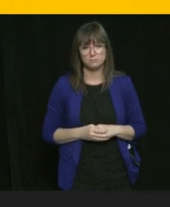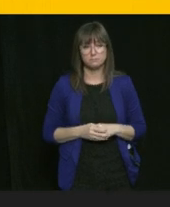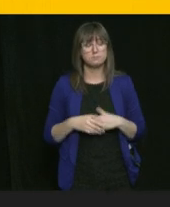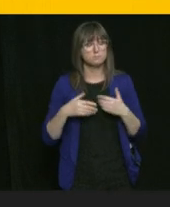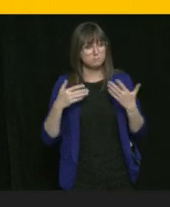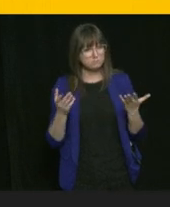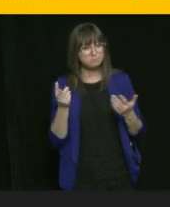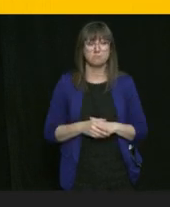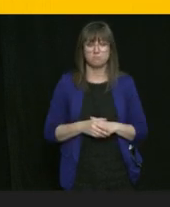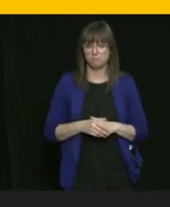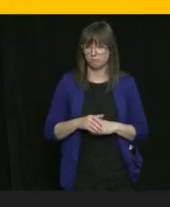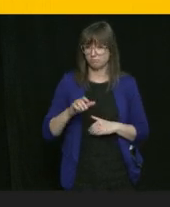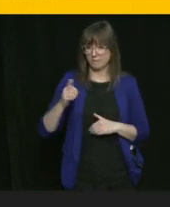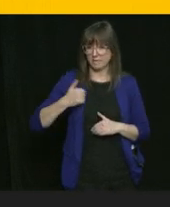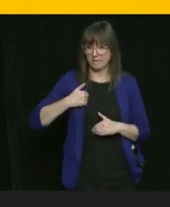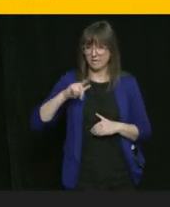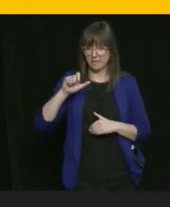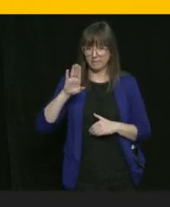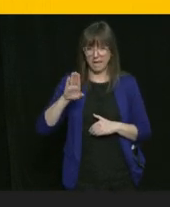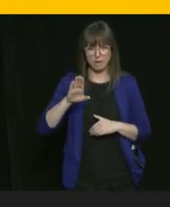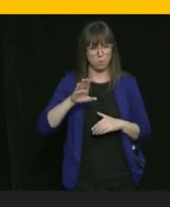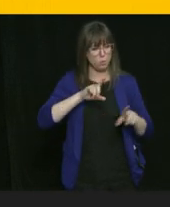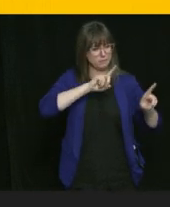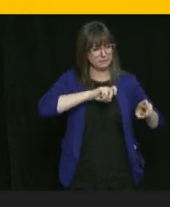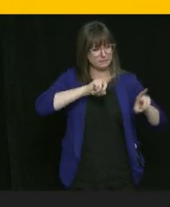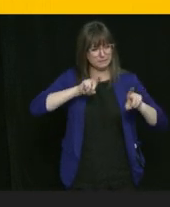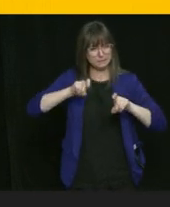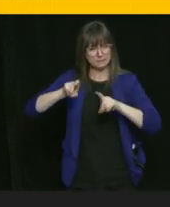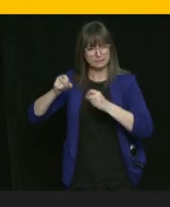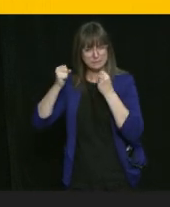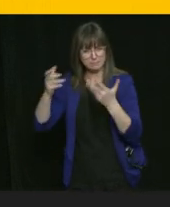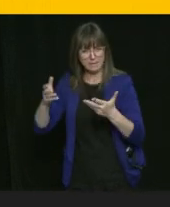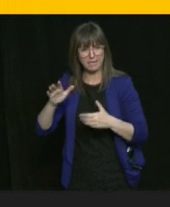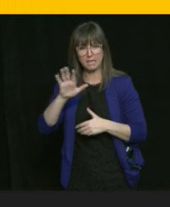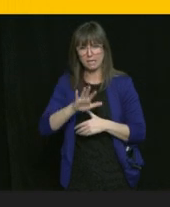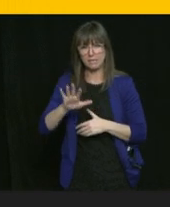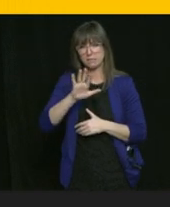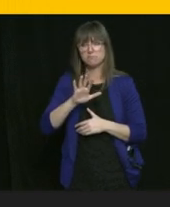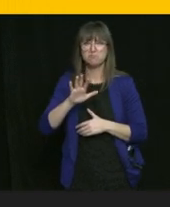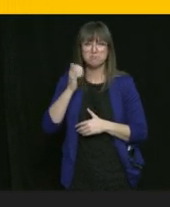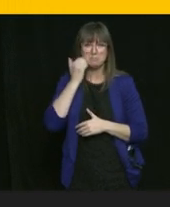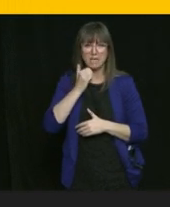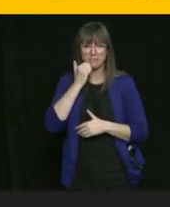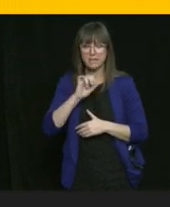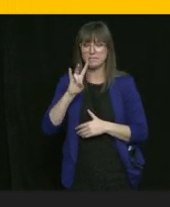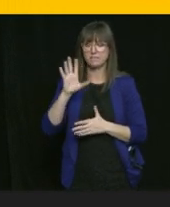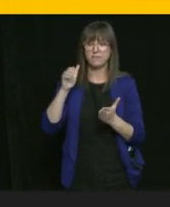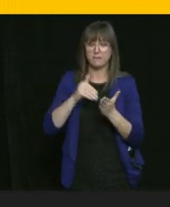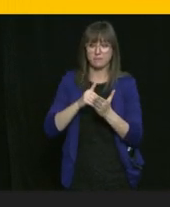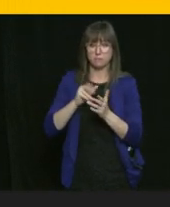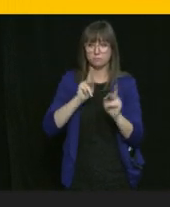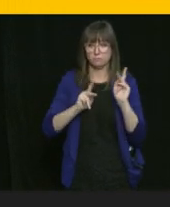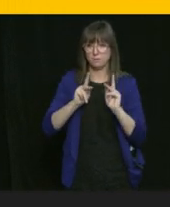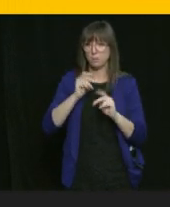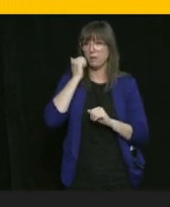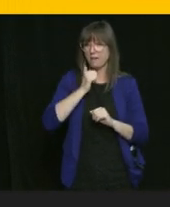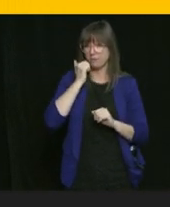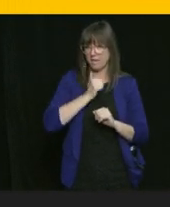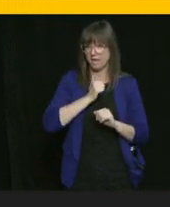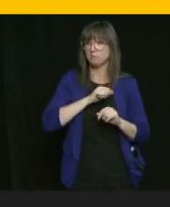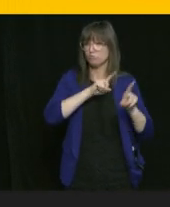However, we're testing at a high rate, with about 75,000 Canadians being